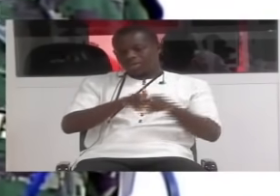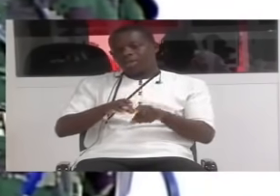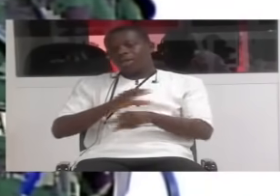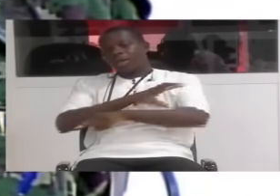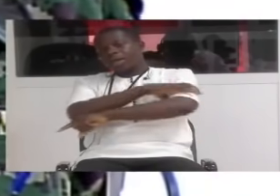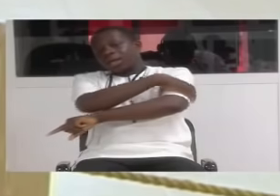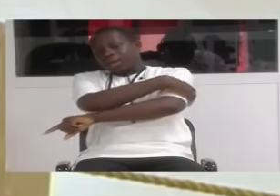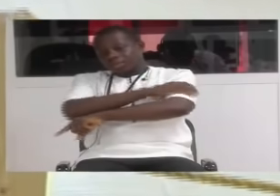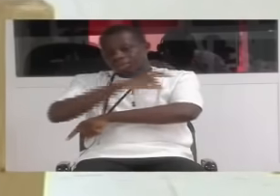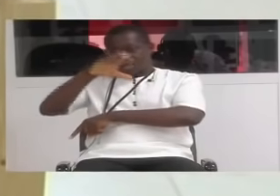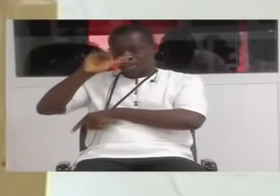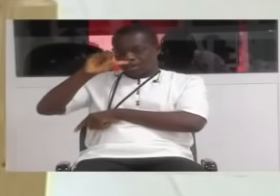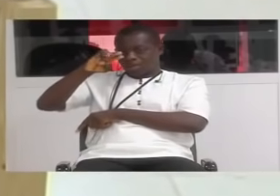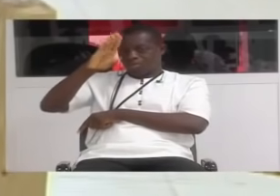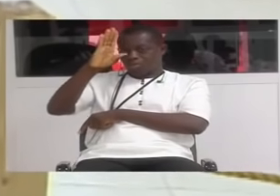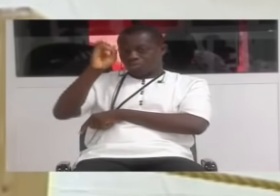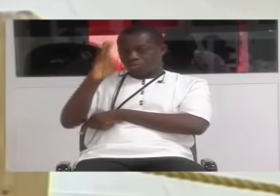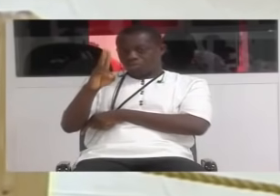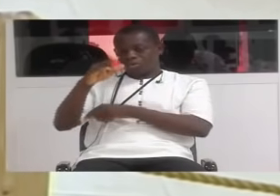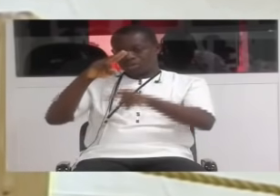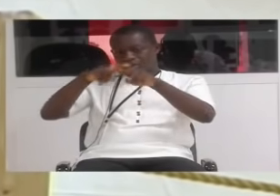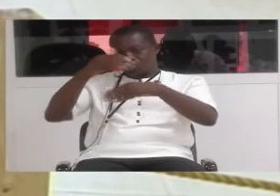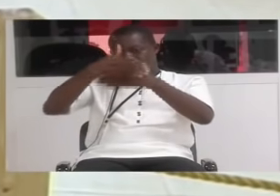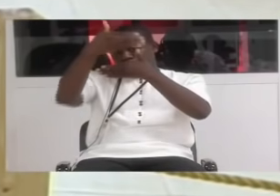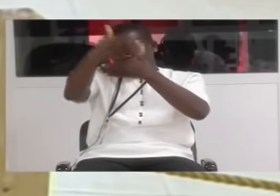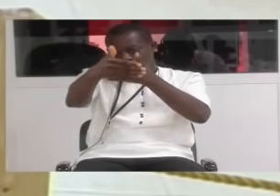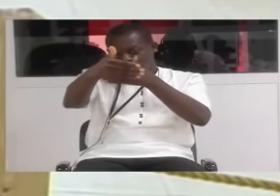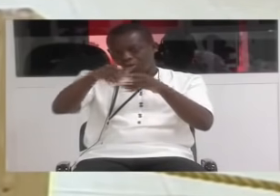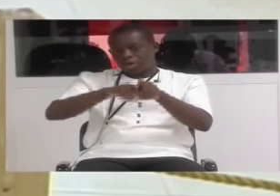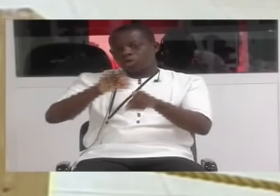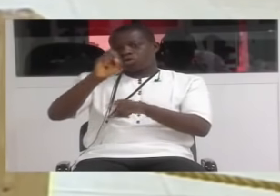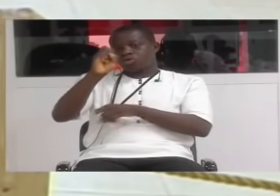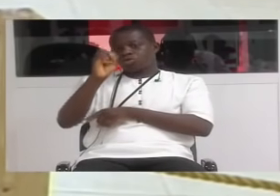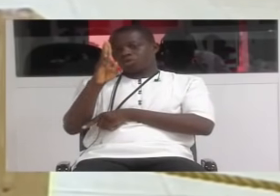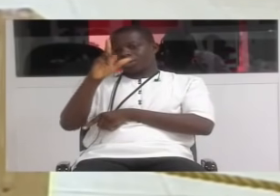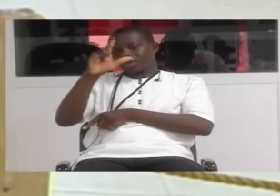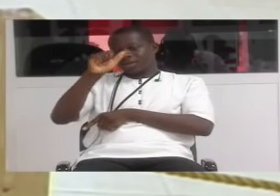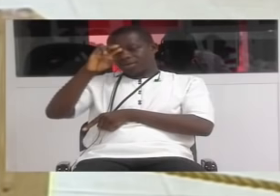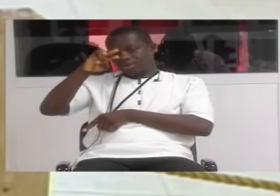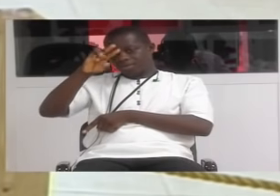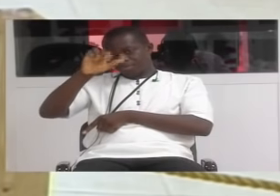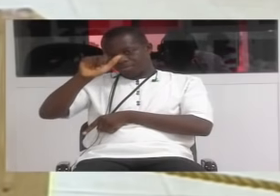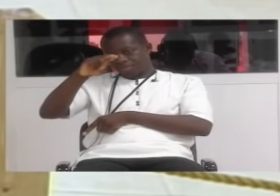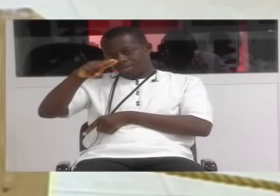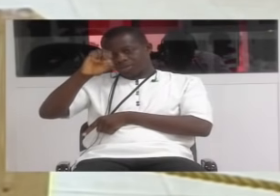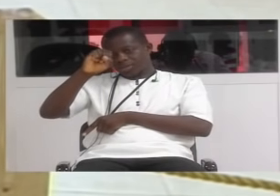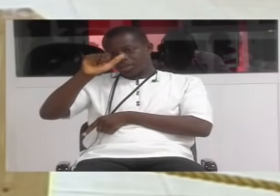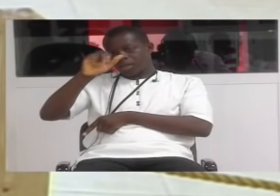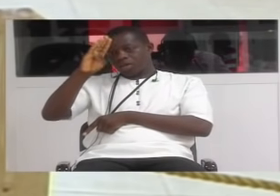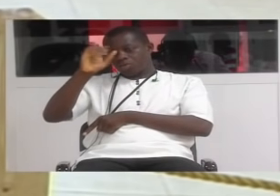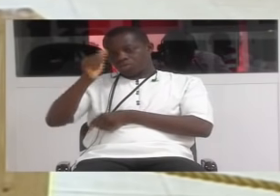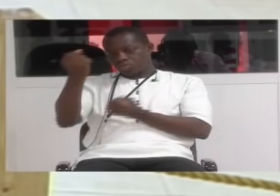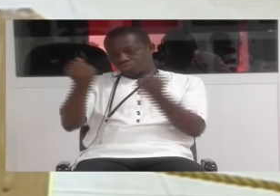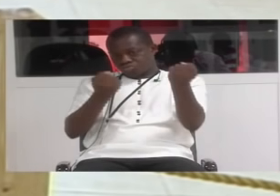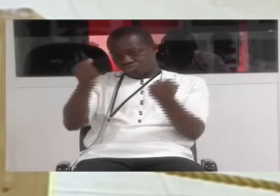Sirin Nyado. Captain Rambo was sitting in front of us. Suleiman Sambu lebe moto borindi kan. And Suleiman Sambu was driving the vehicle.